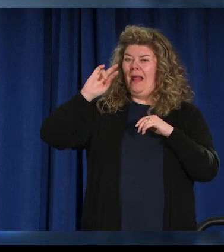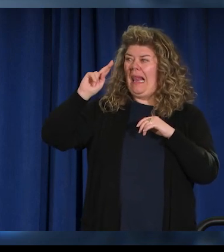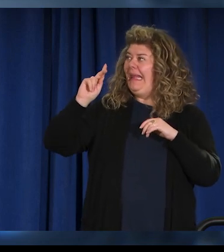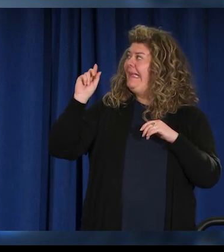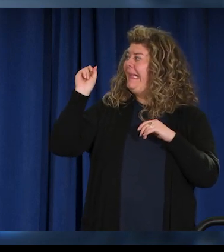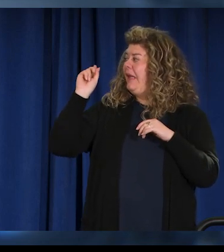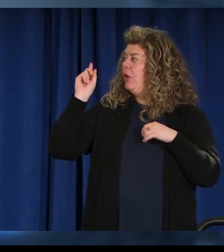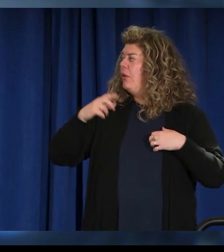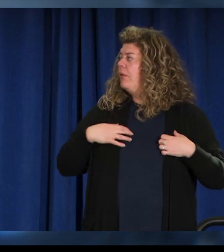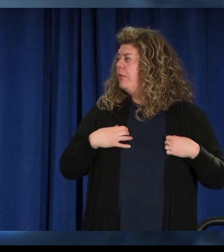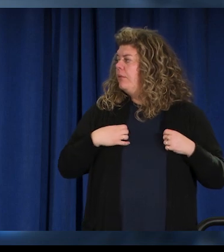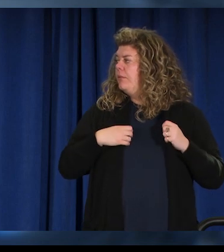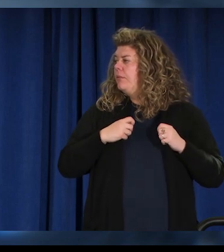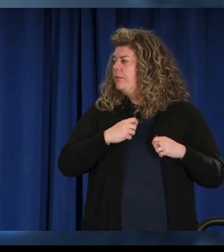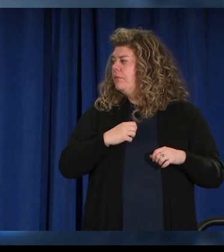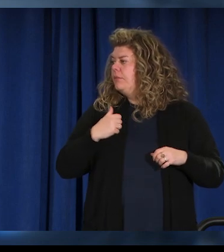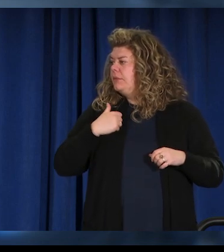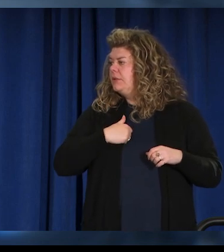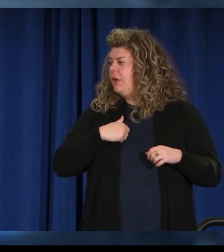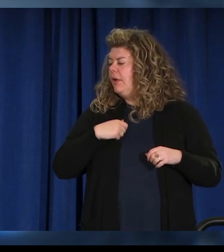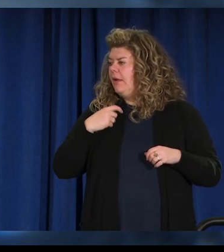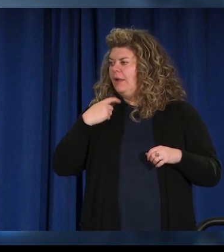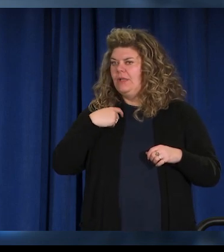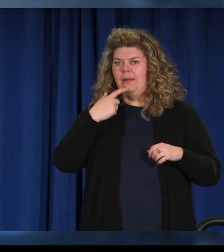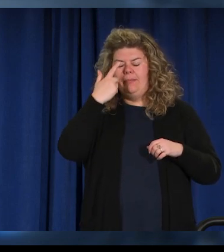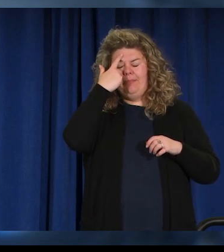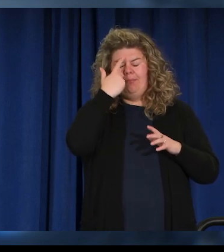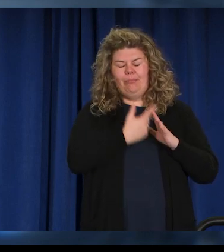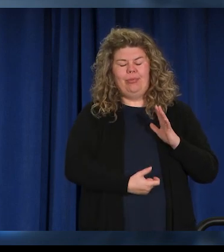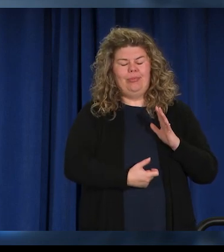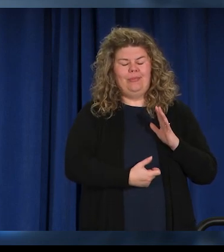then, sorry, I totally just blanked.